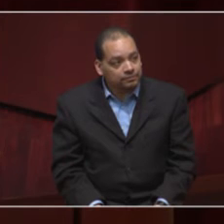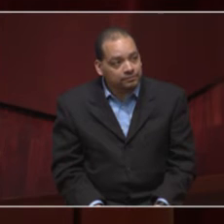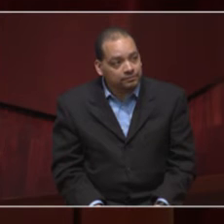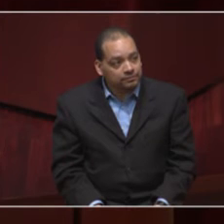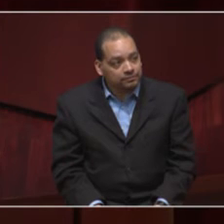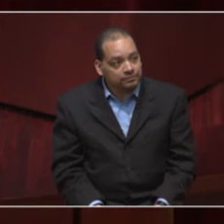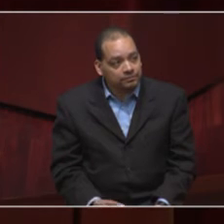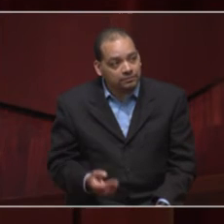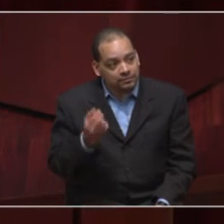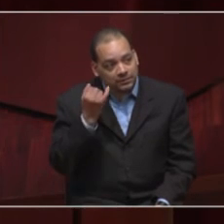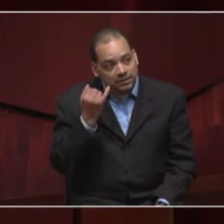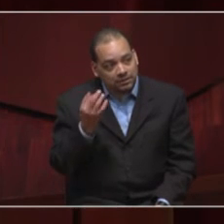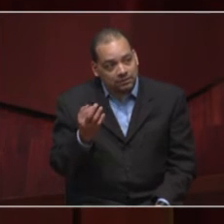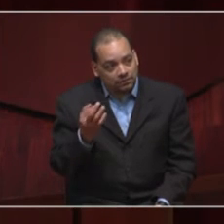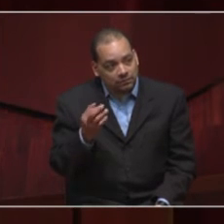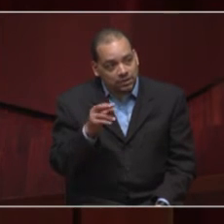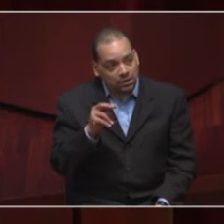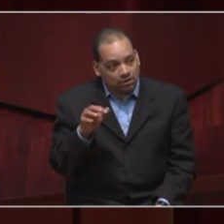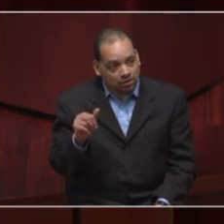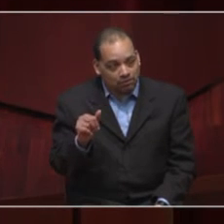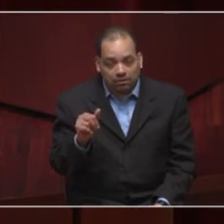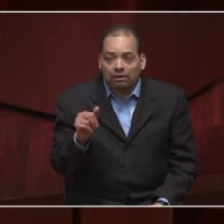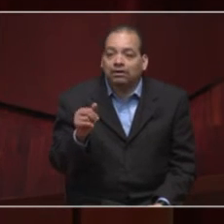NARA has already taken